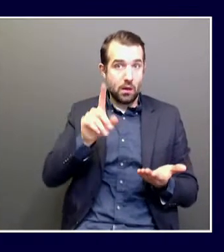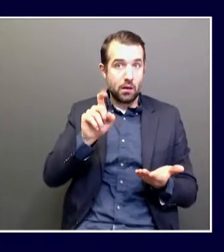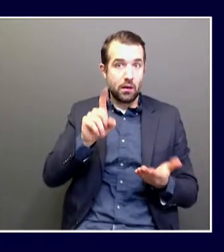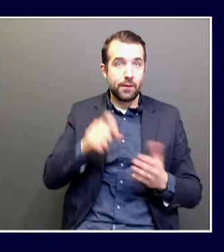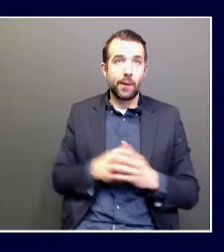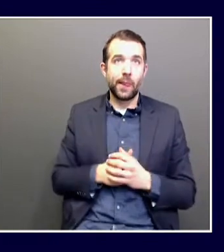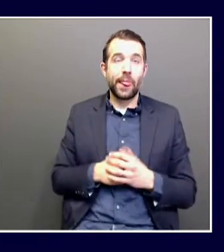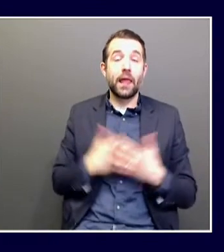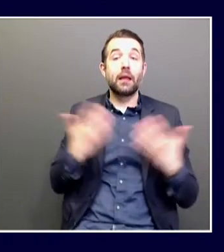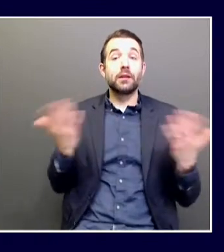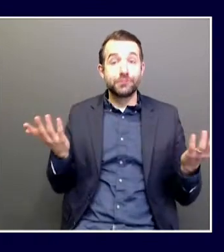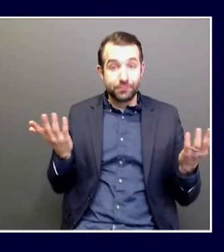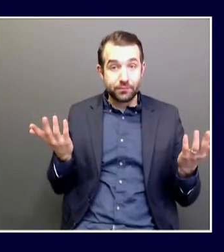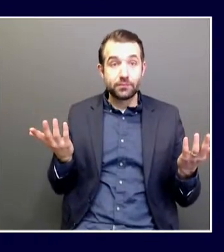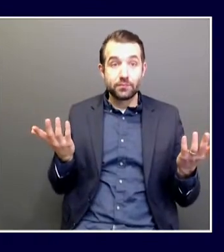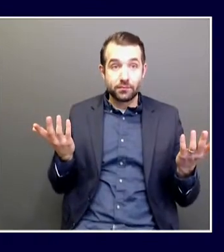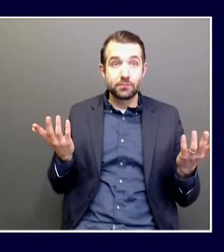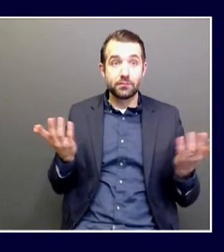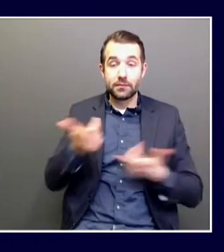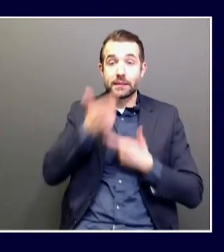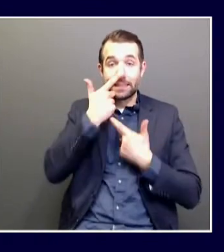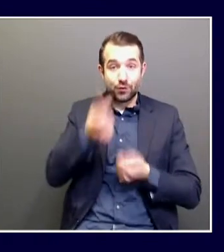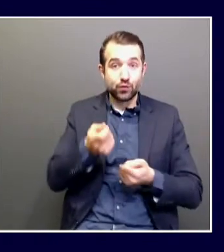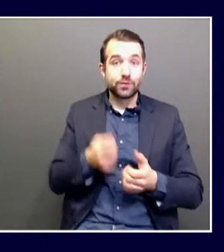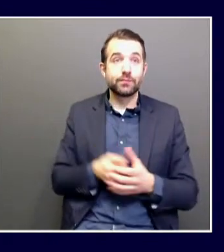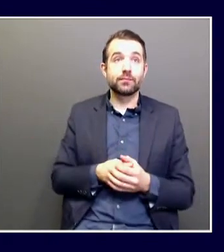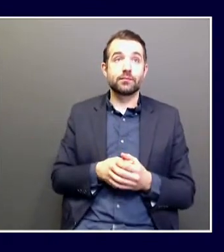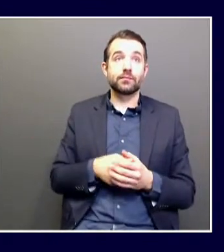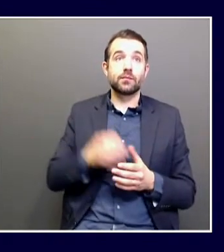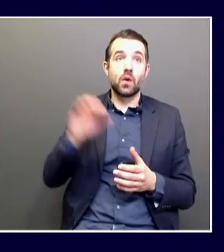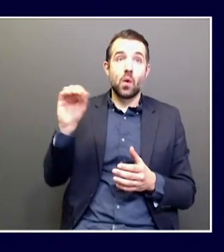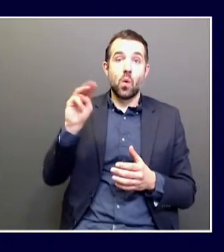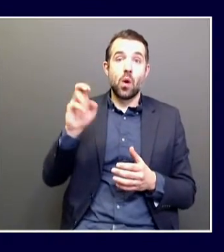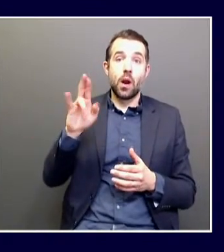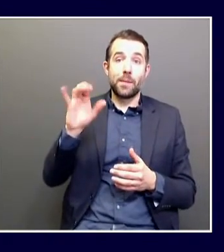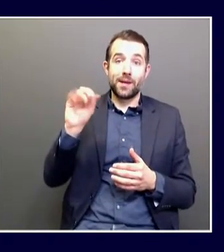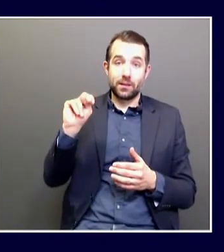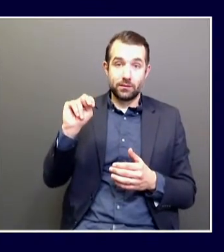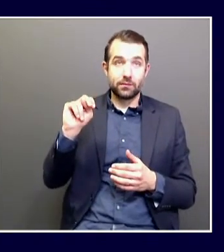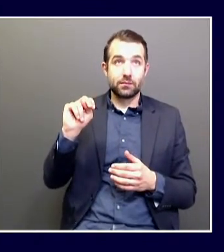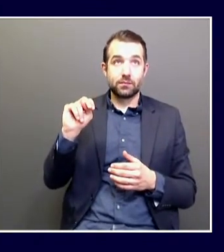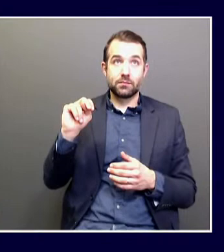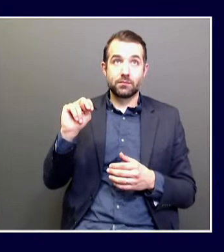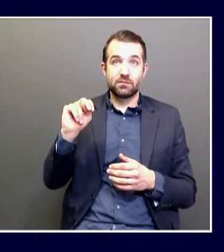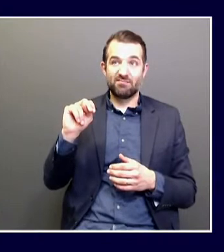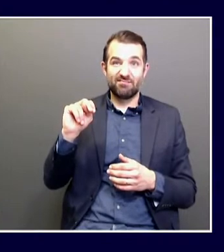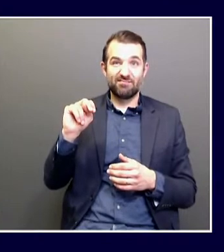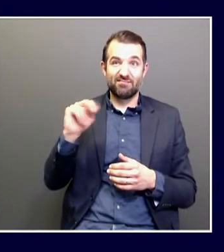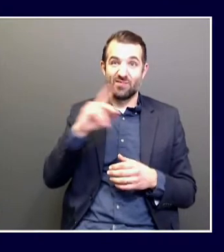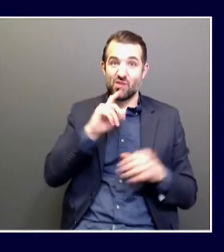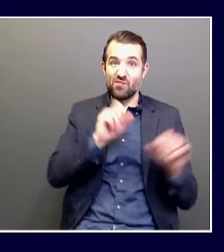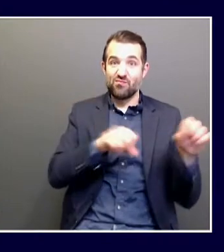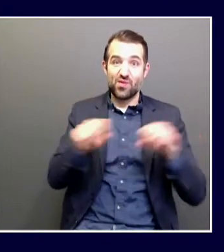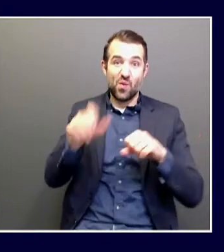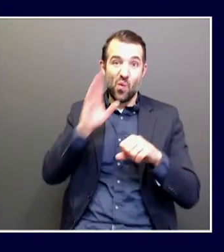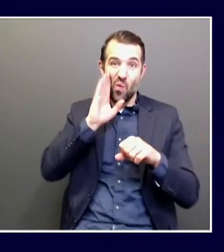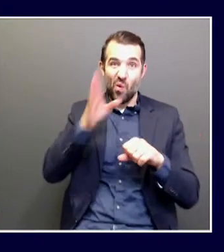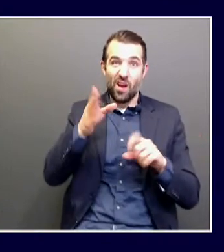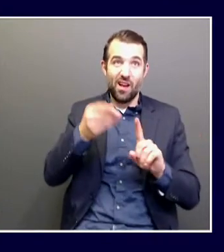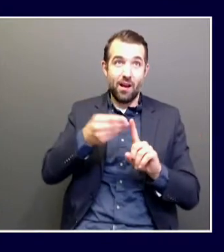much more prevalent, and potentially, although we still don't know yet, but good signs point to it being less